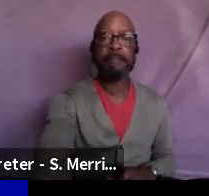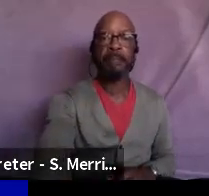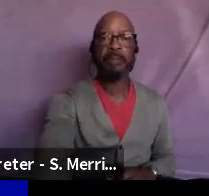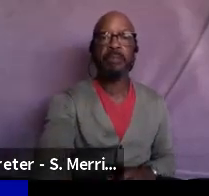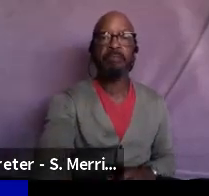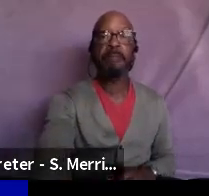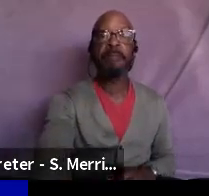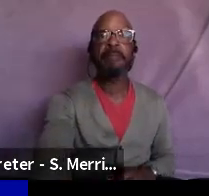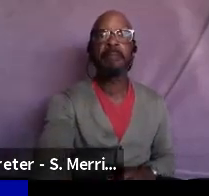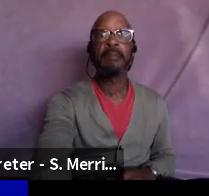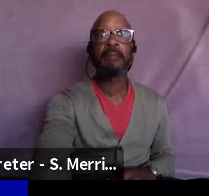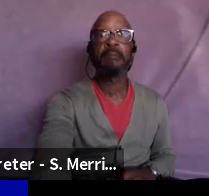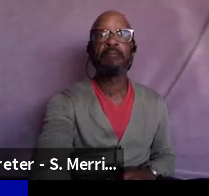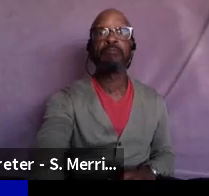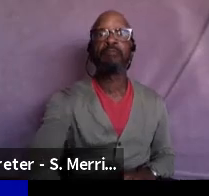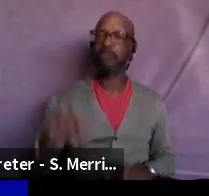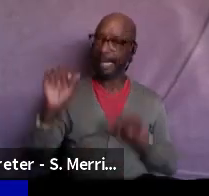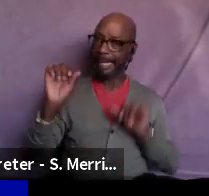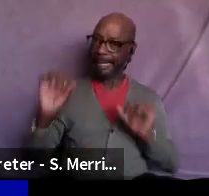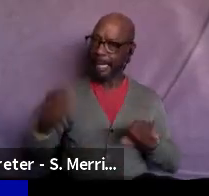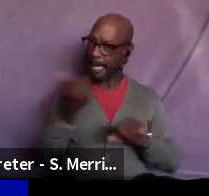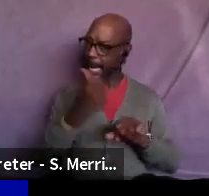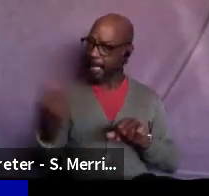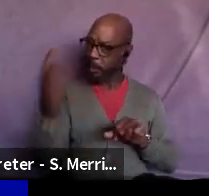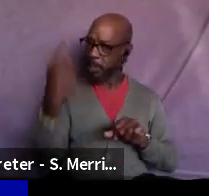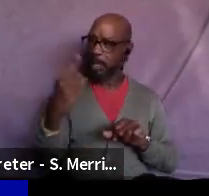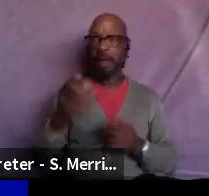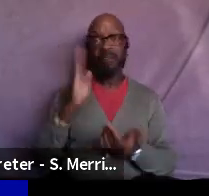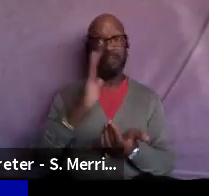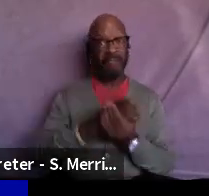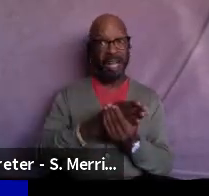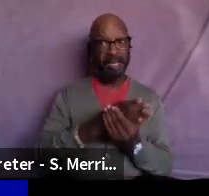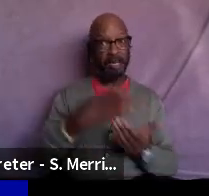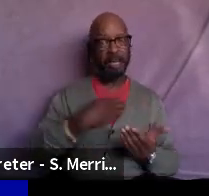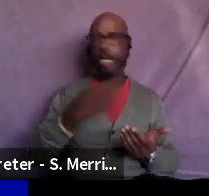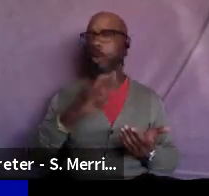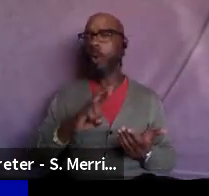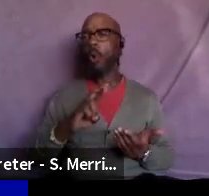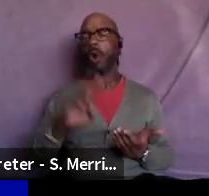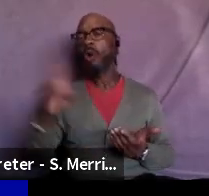Can anyone file a complaint, or only people directly affected?